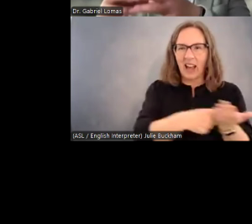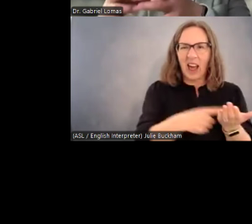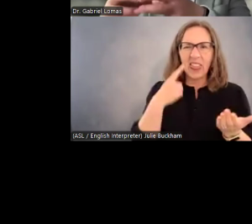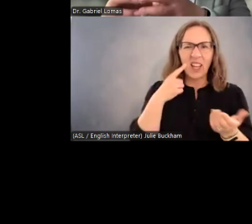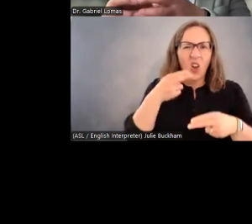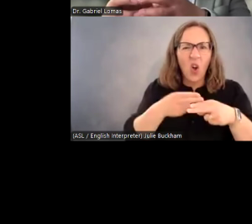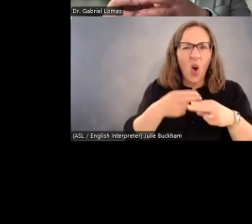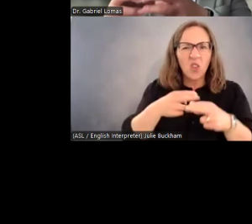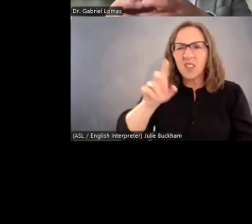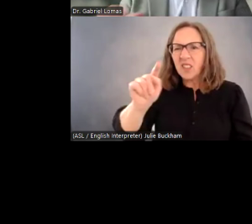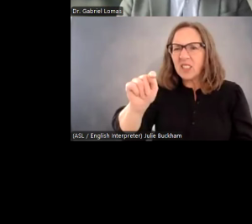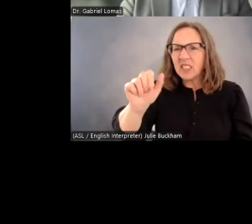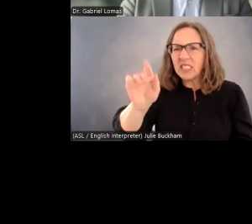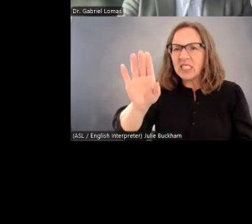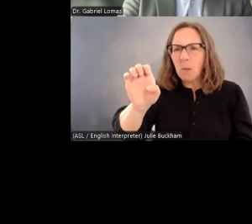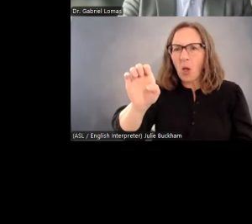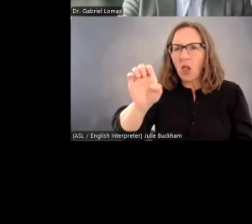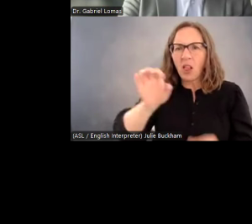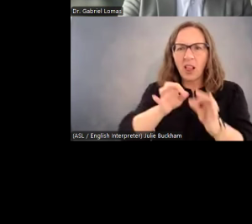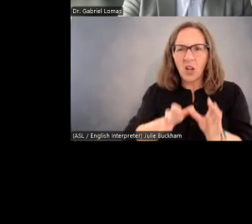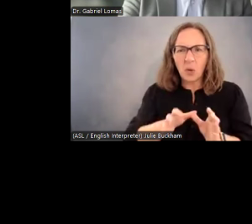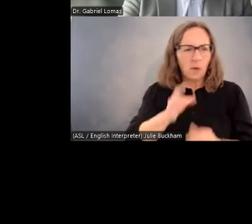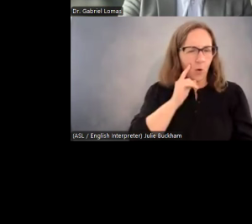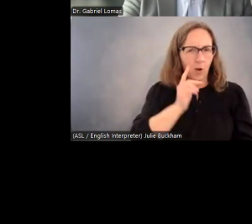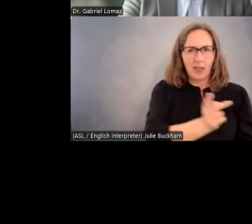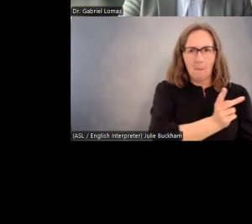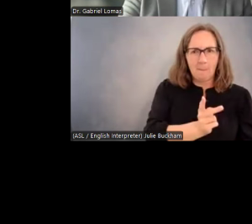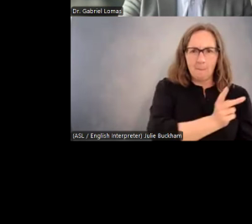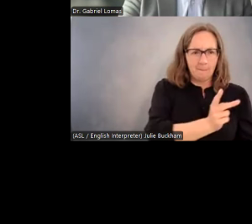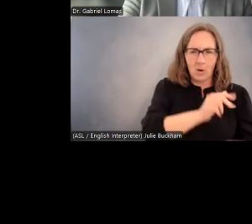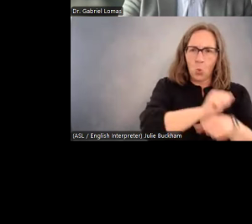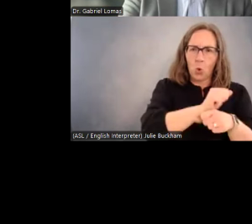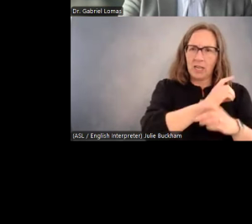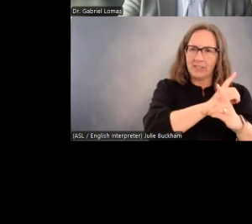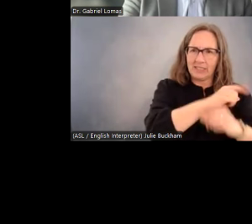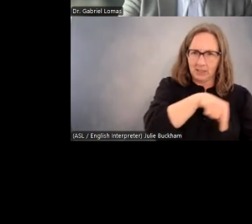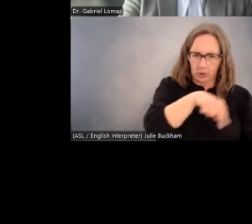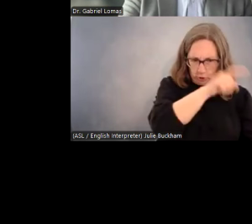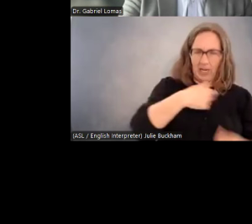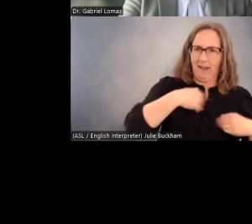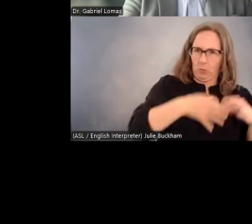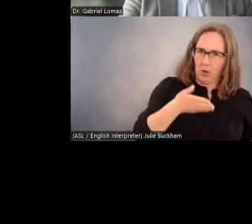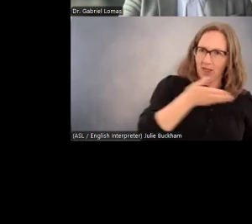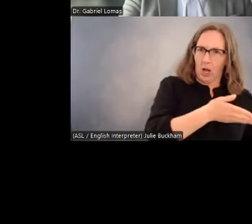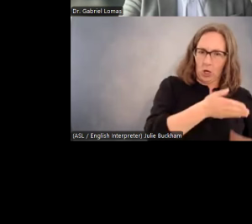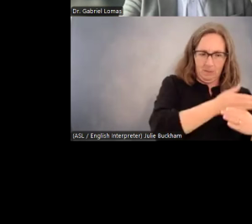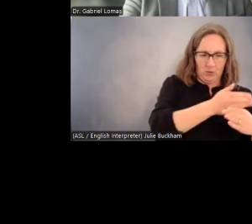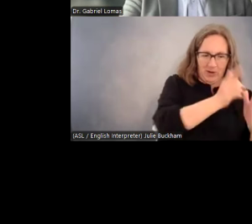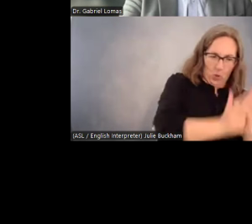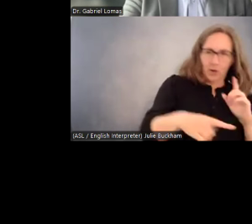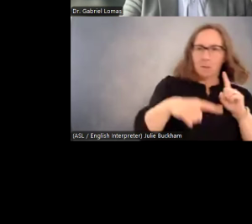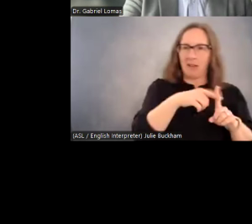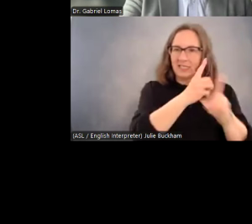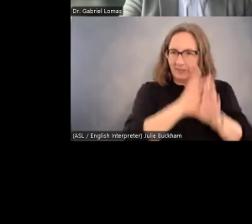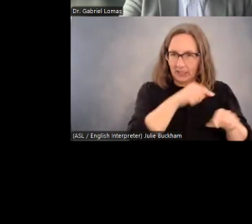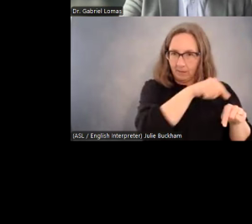that's just dedicated to those people who are working on the defense. And then some deaf defendants who've lost